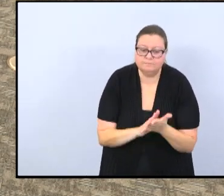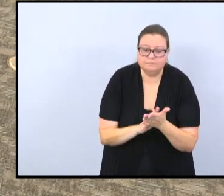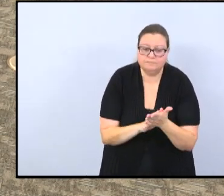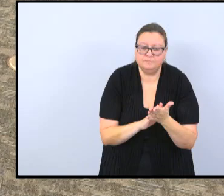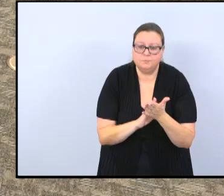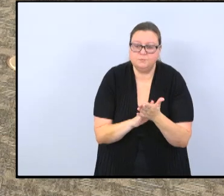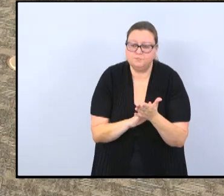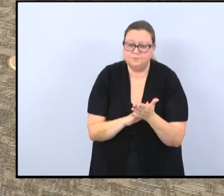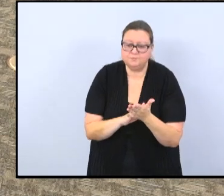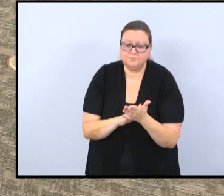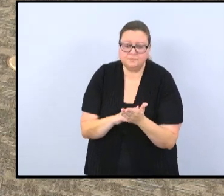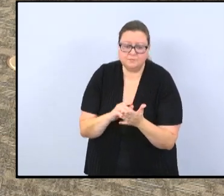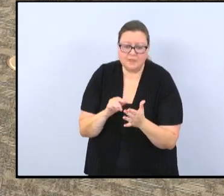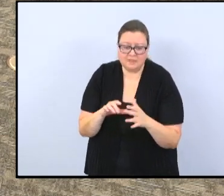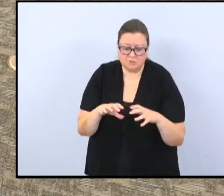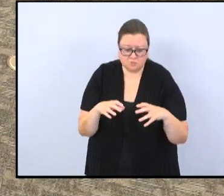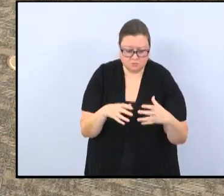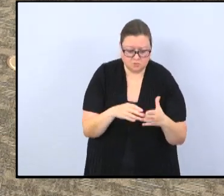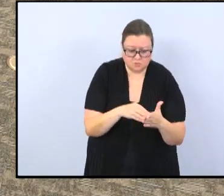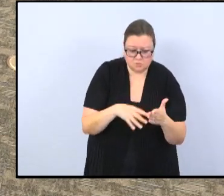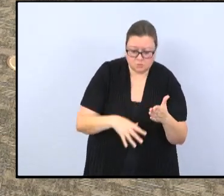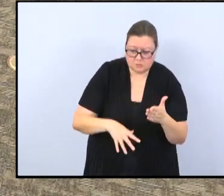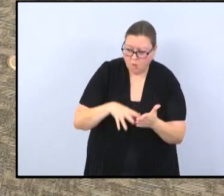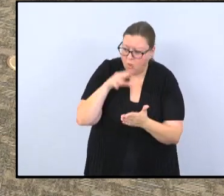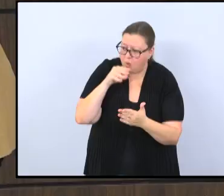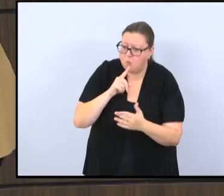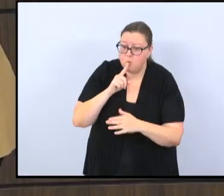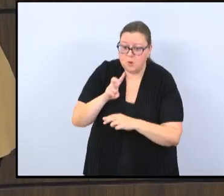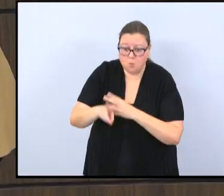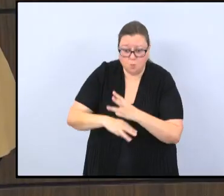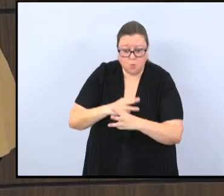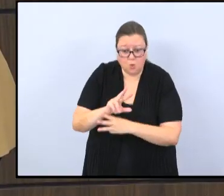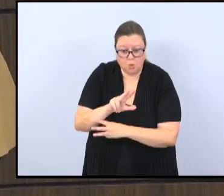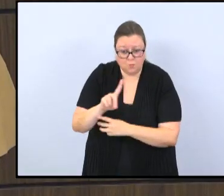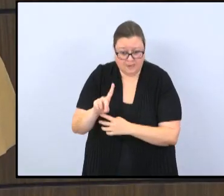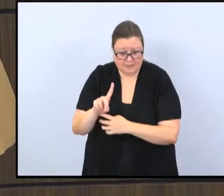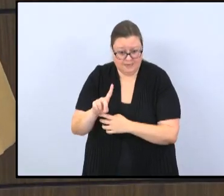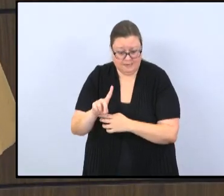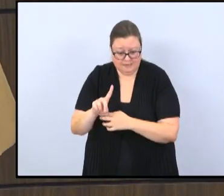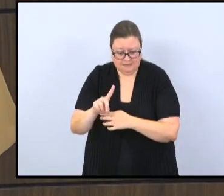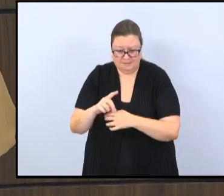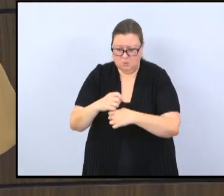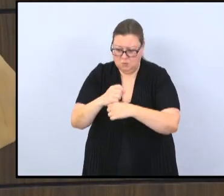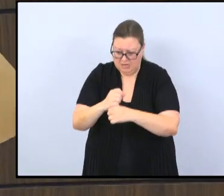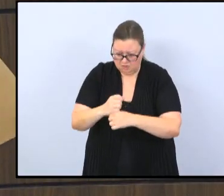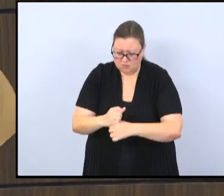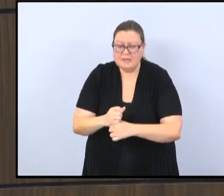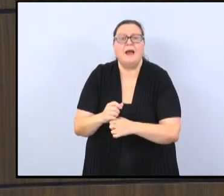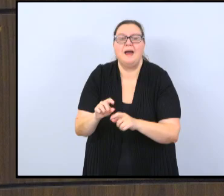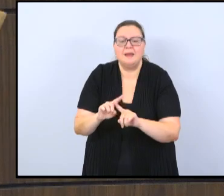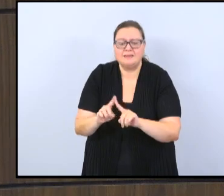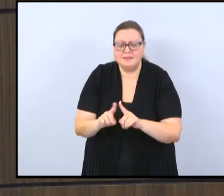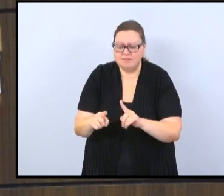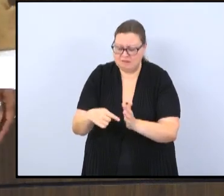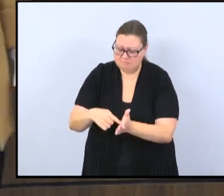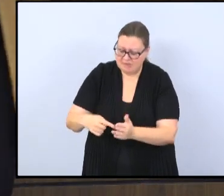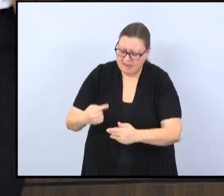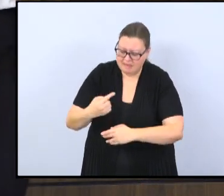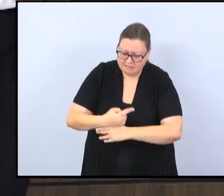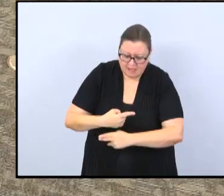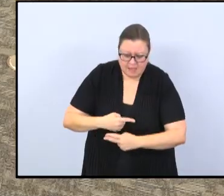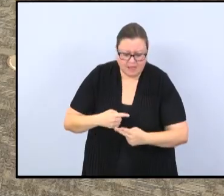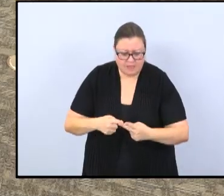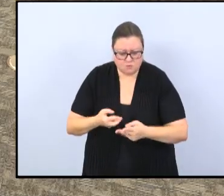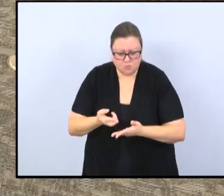This event challenges students to work in real-world 3D production settings, meeting tight deadlines, managing limited resources,